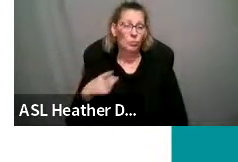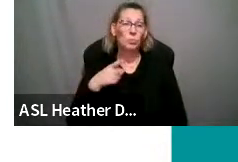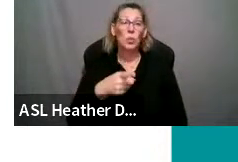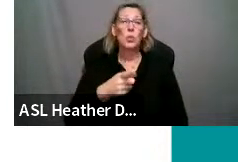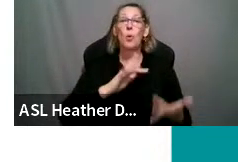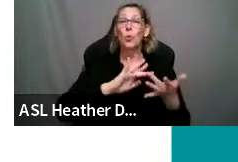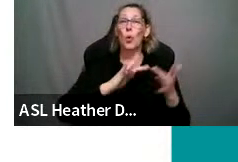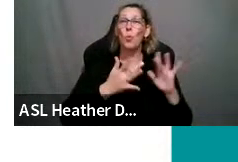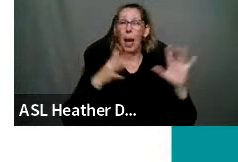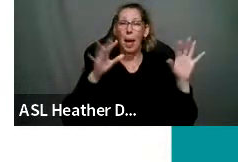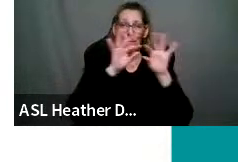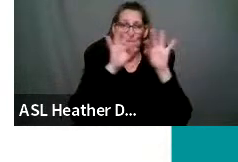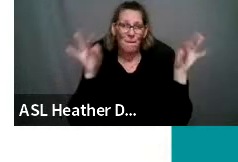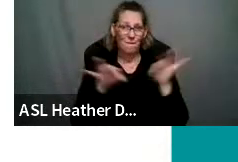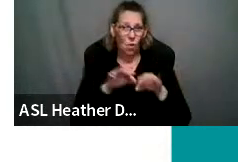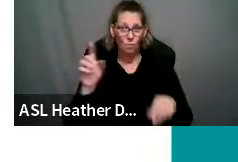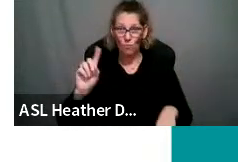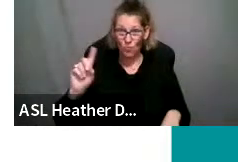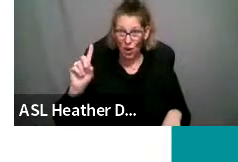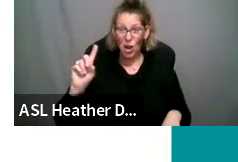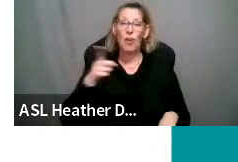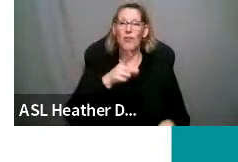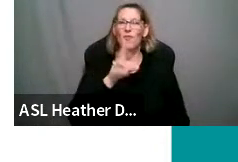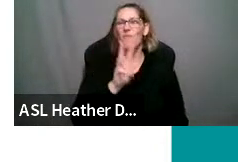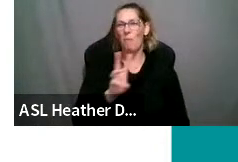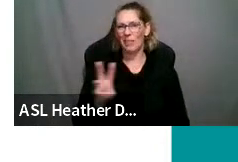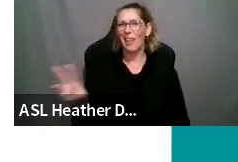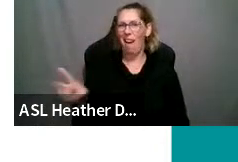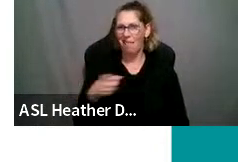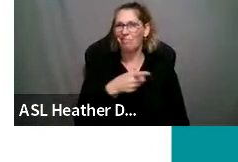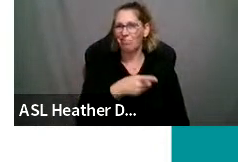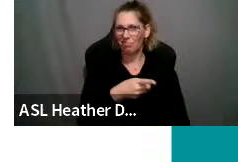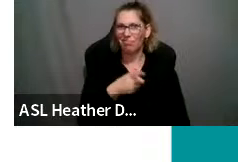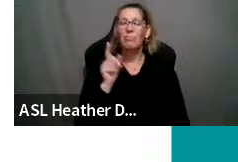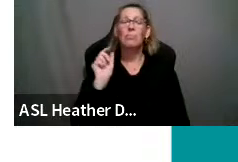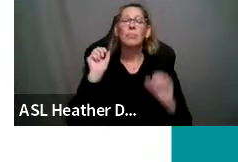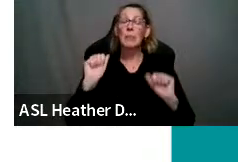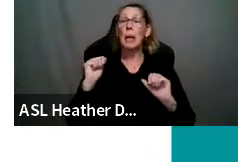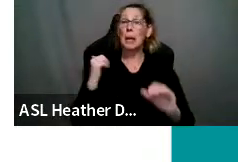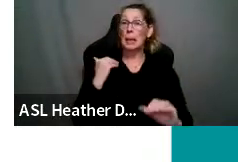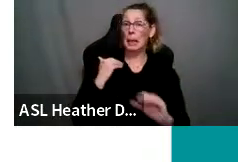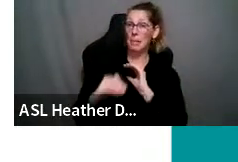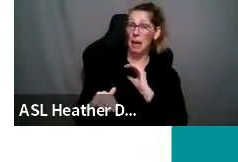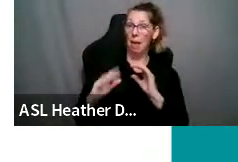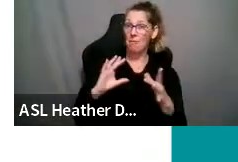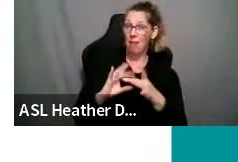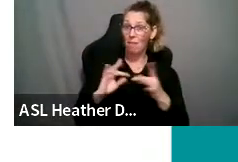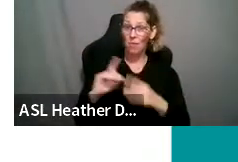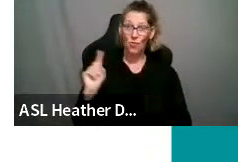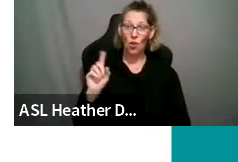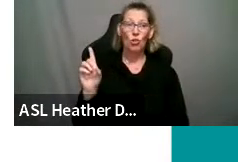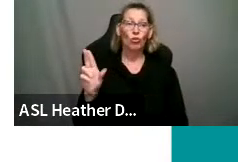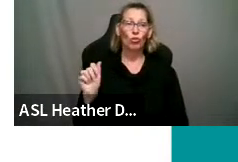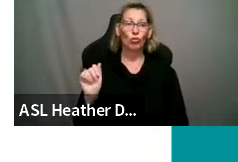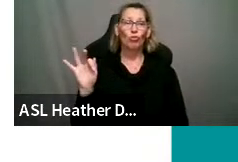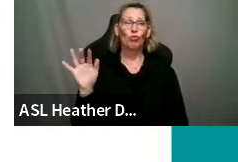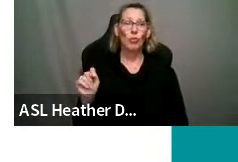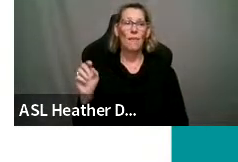and that's available on our website. You can email a comment to